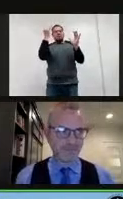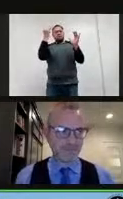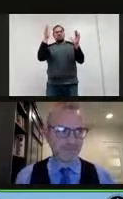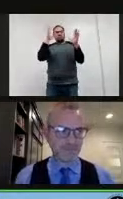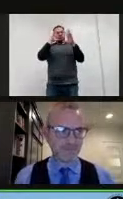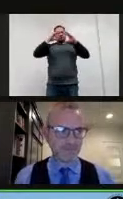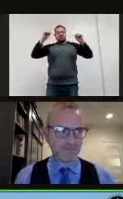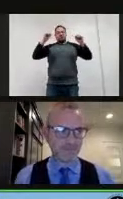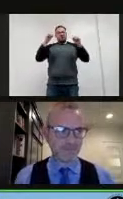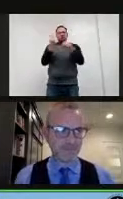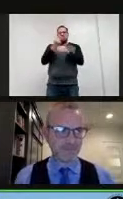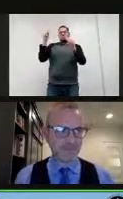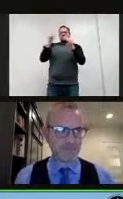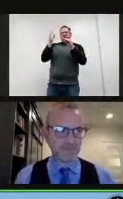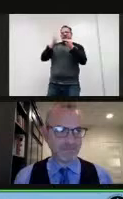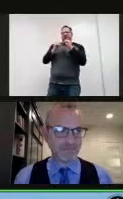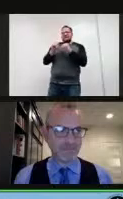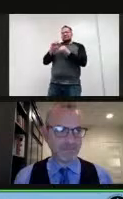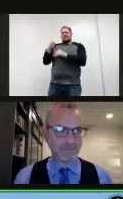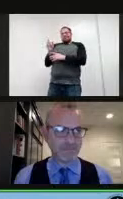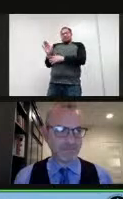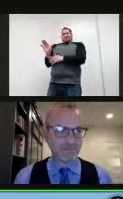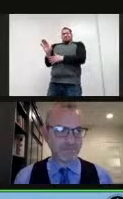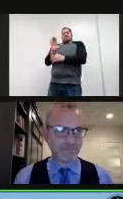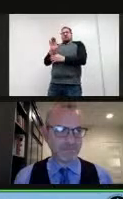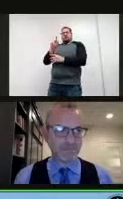more than just their own personal